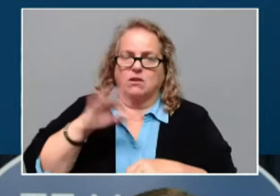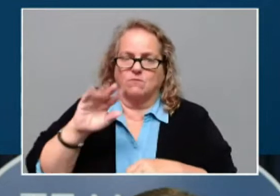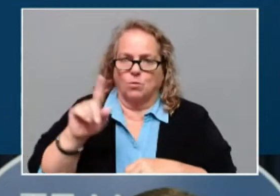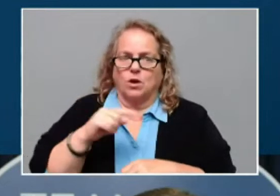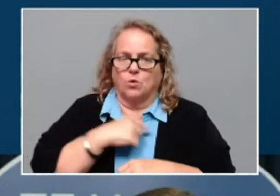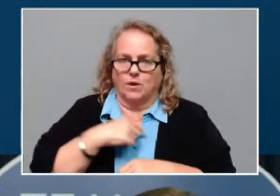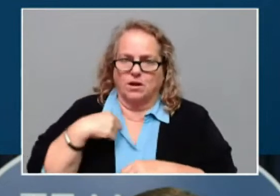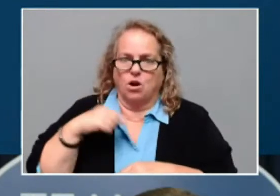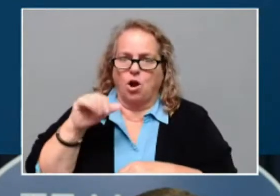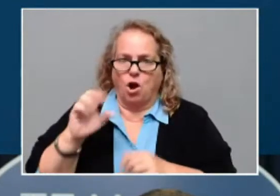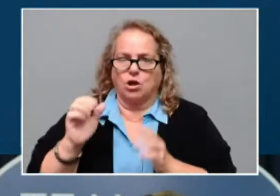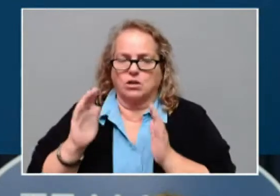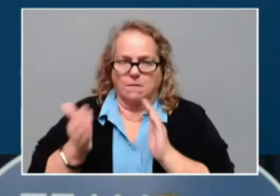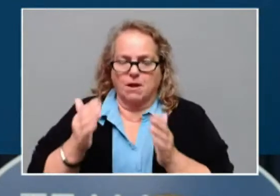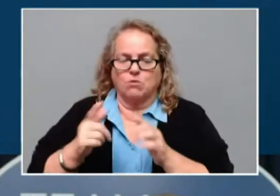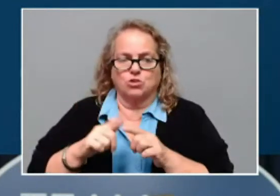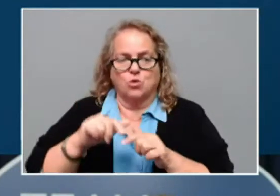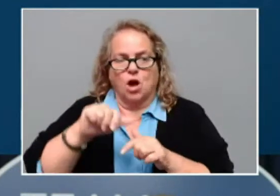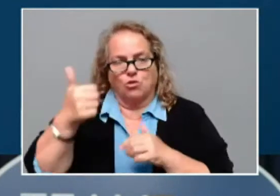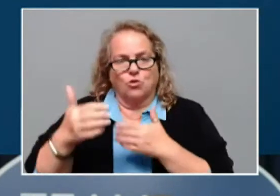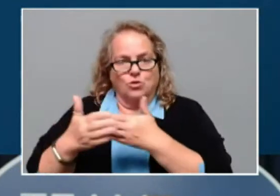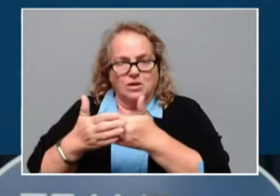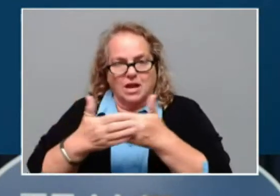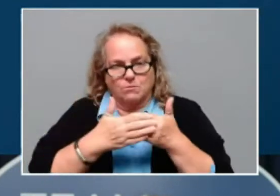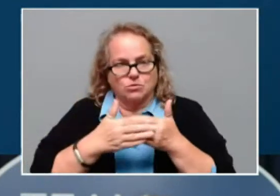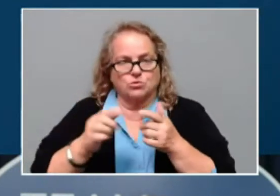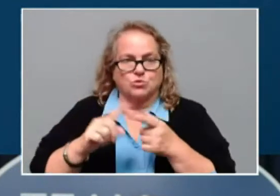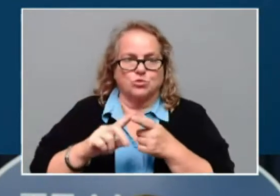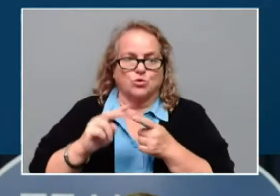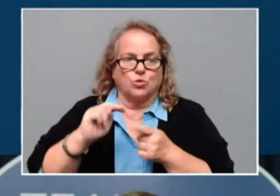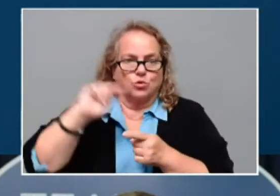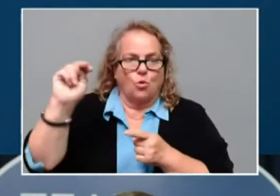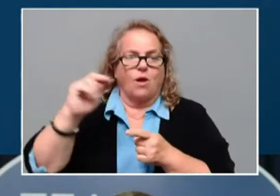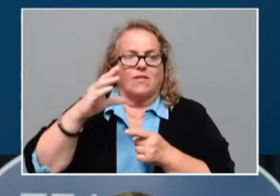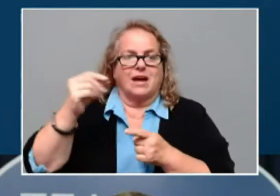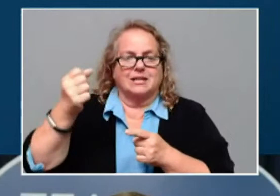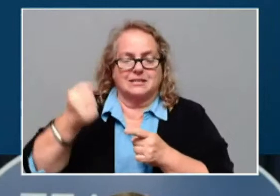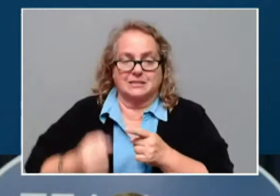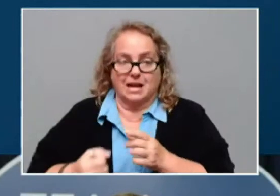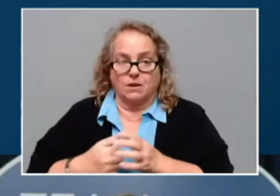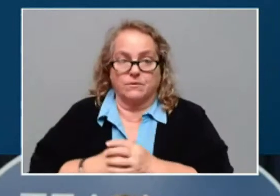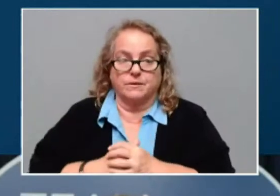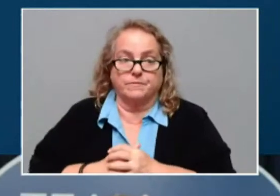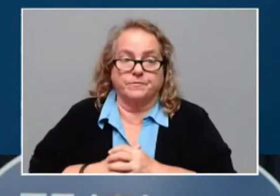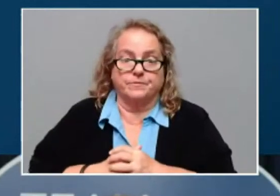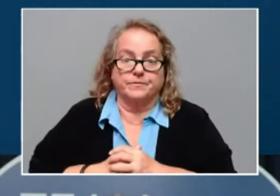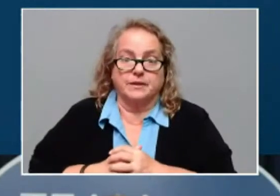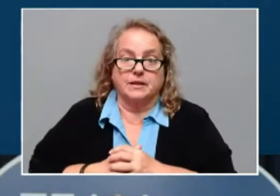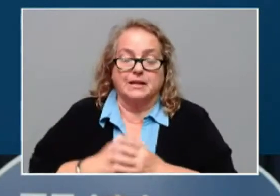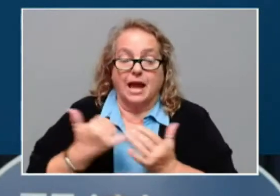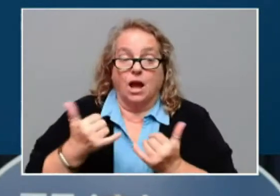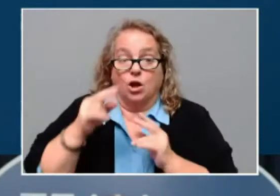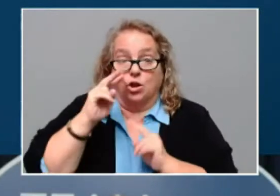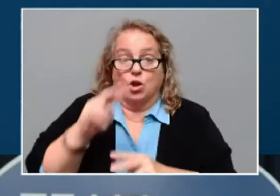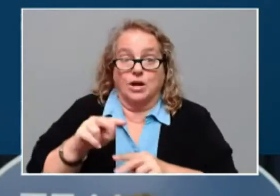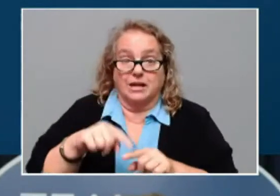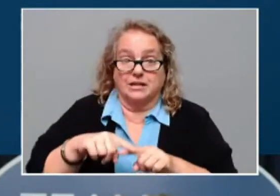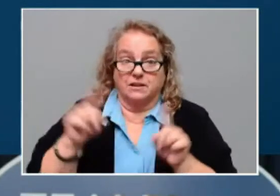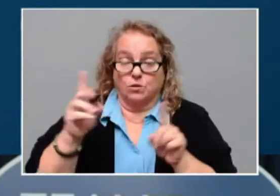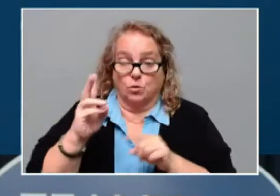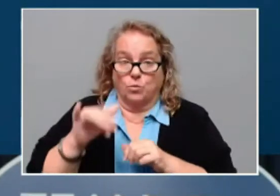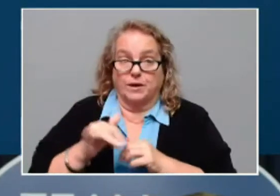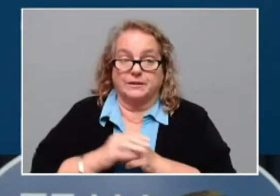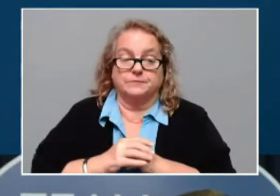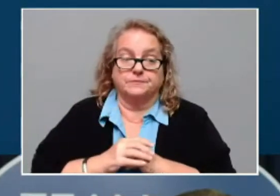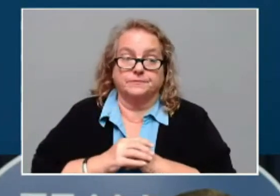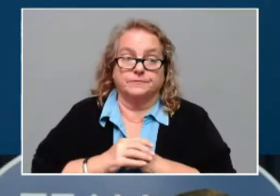to neighbors both to our north and to our south. Let's look at it in a different way. This is for